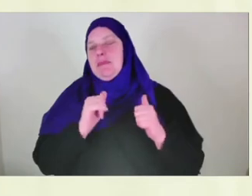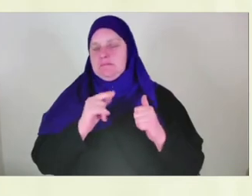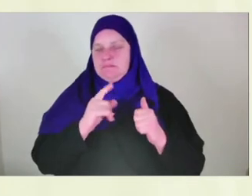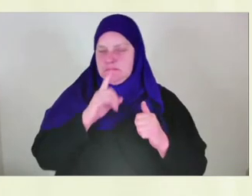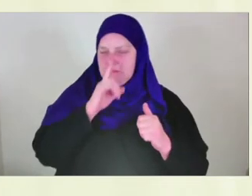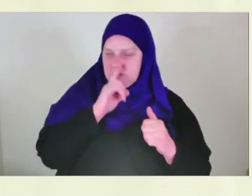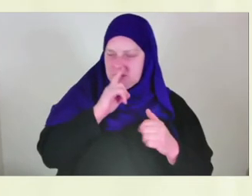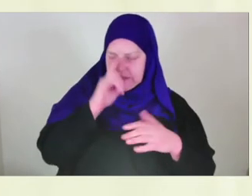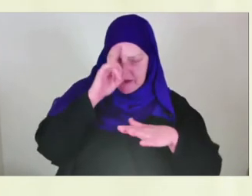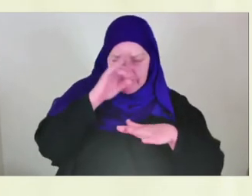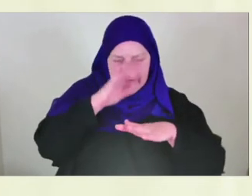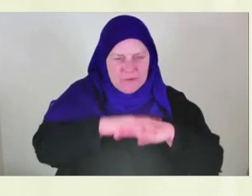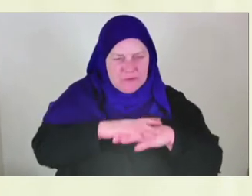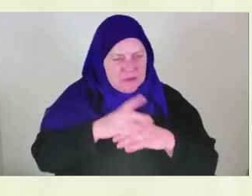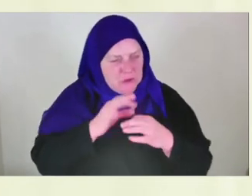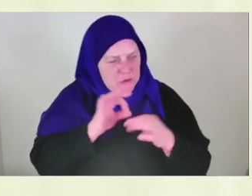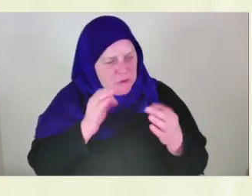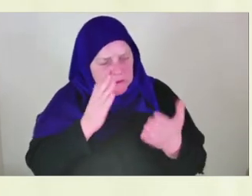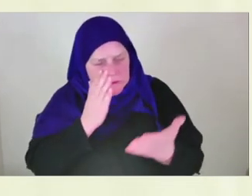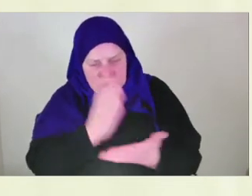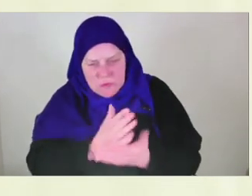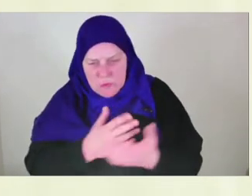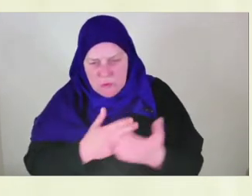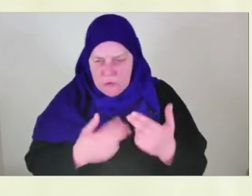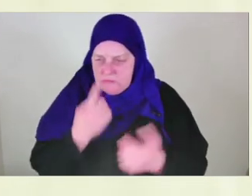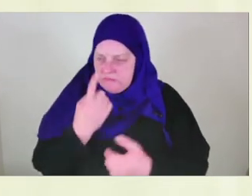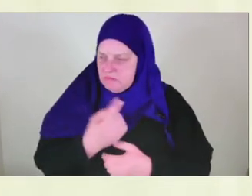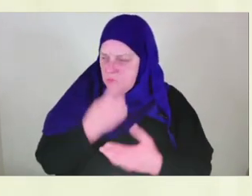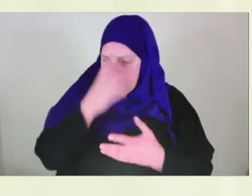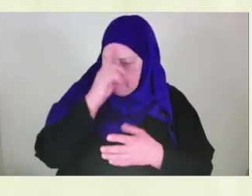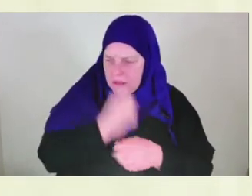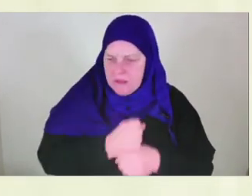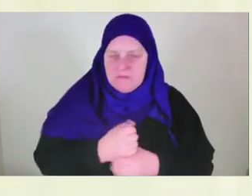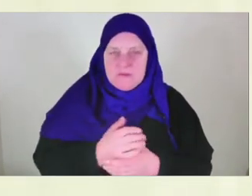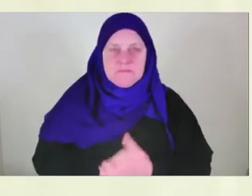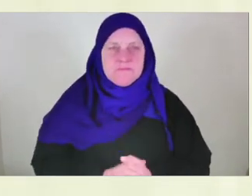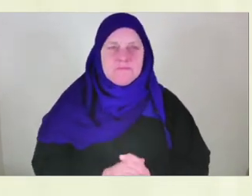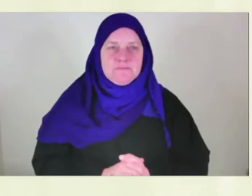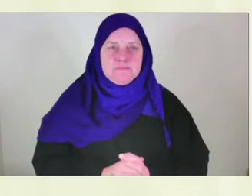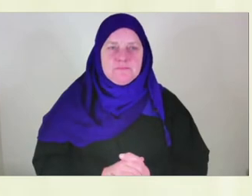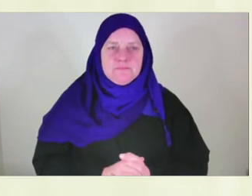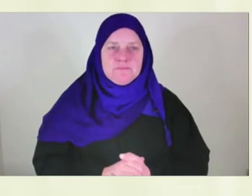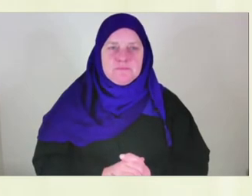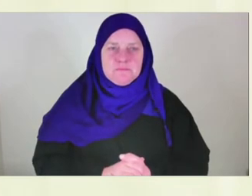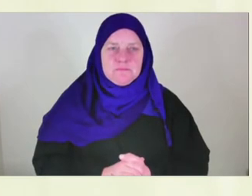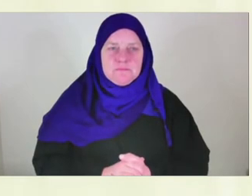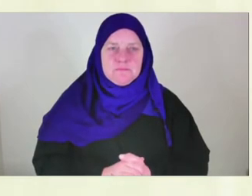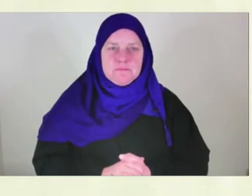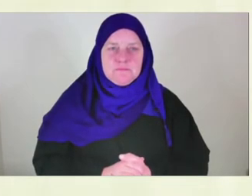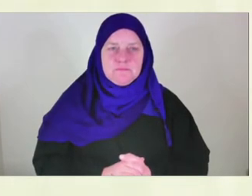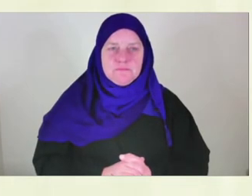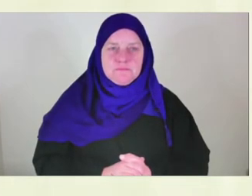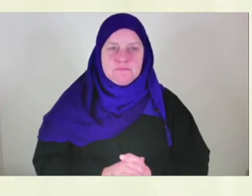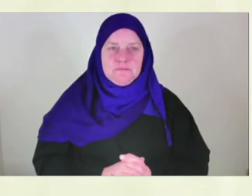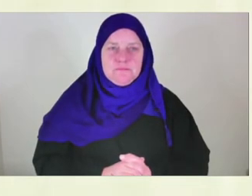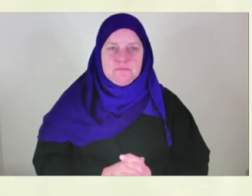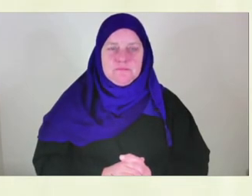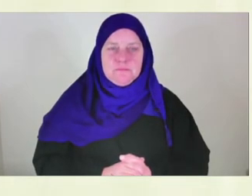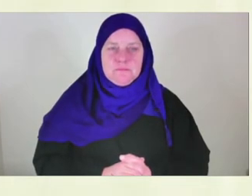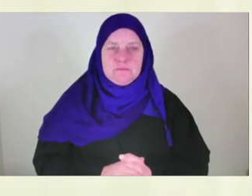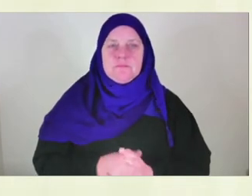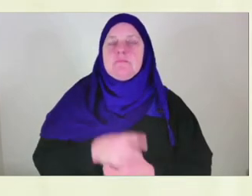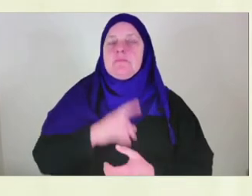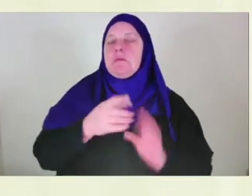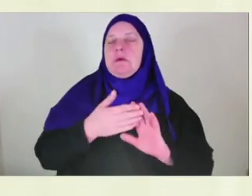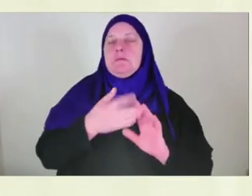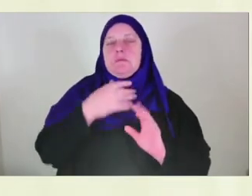time I was in my late teens, and someone mentioned something. This is before the YouTubers and all